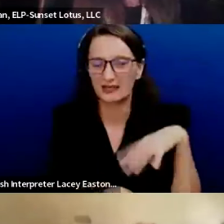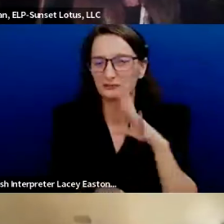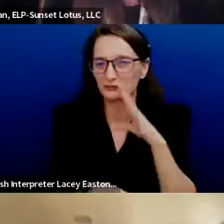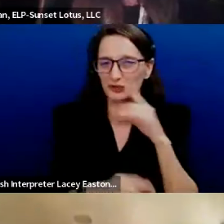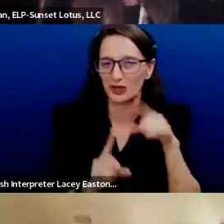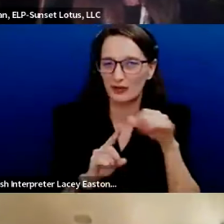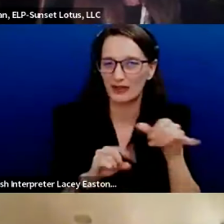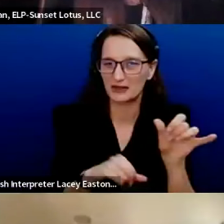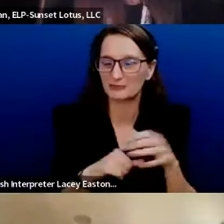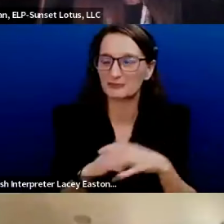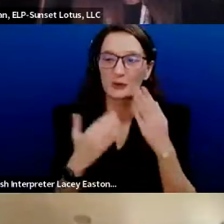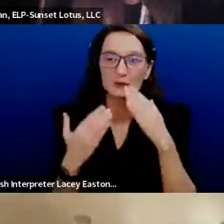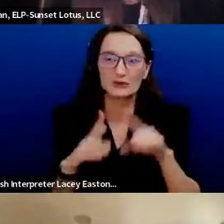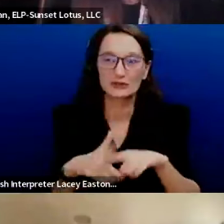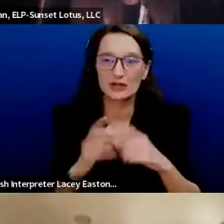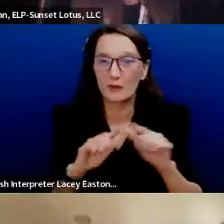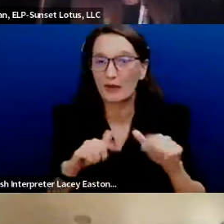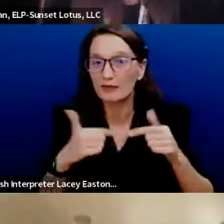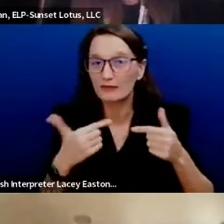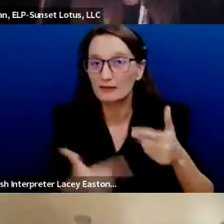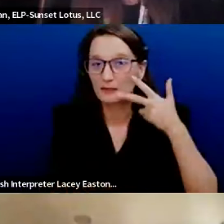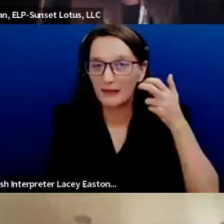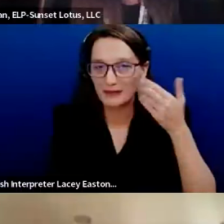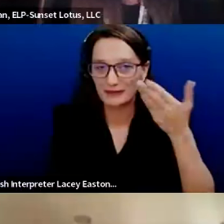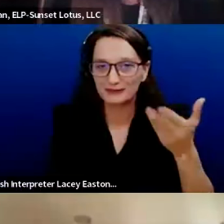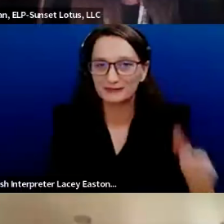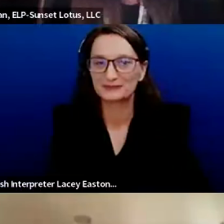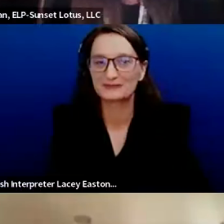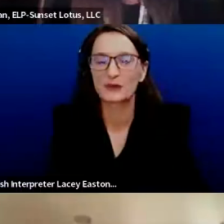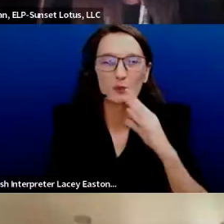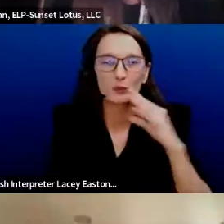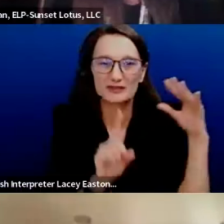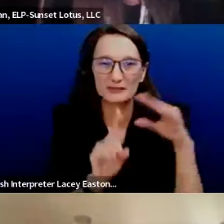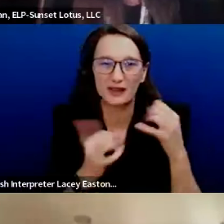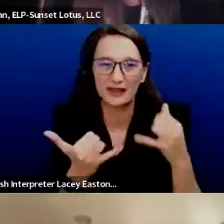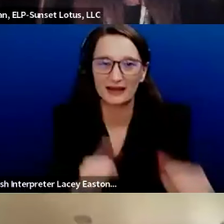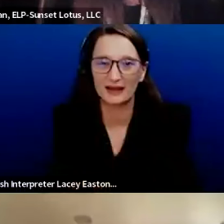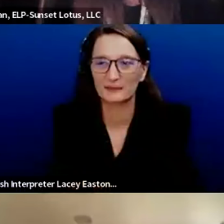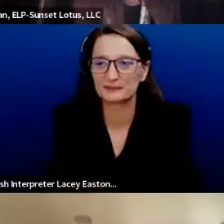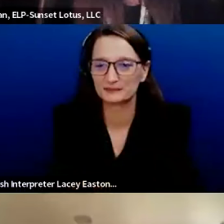So I'm going to start by throwing it over to Michael, who I will spotlight now.